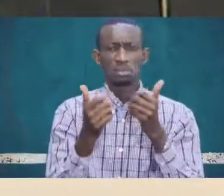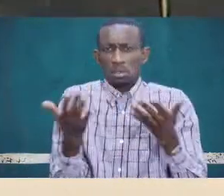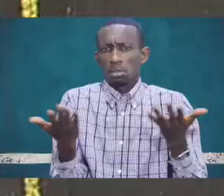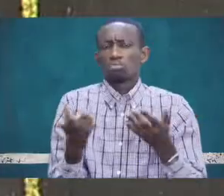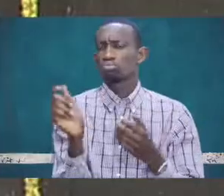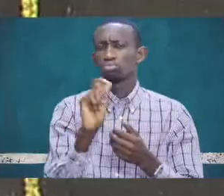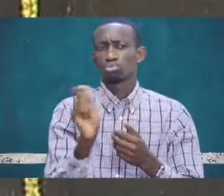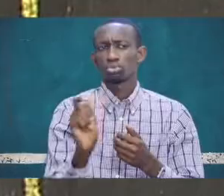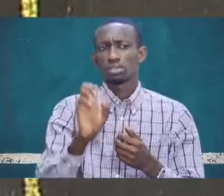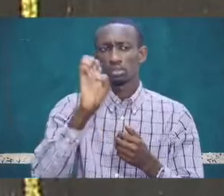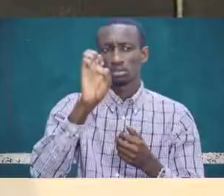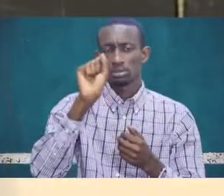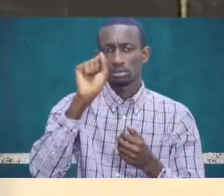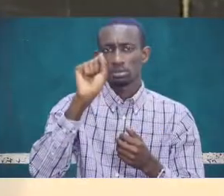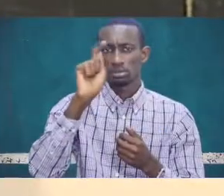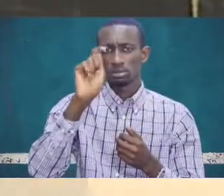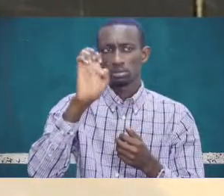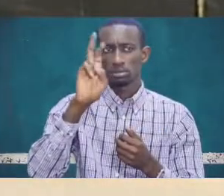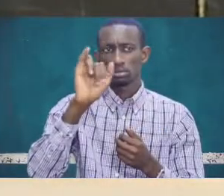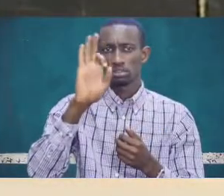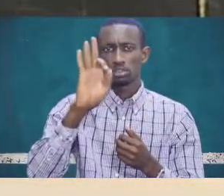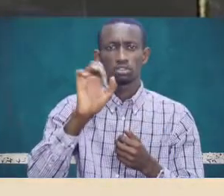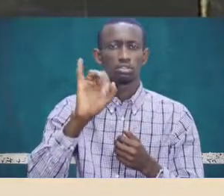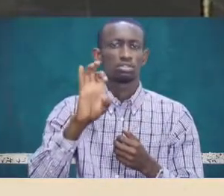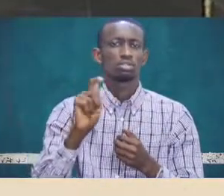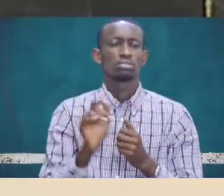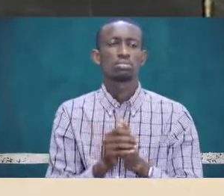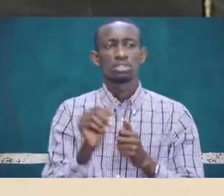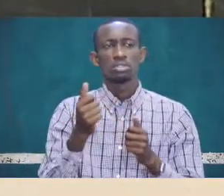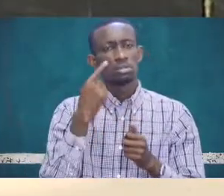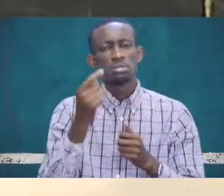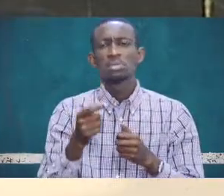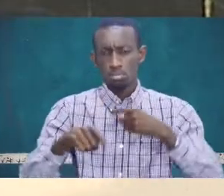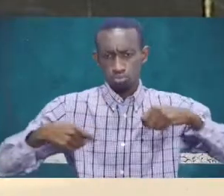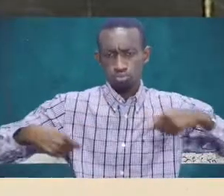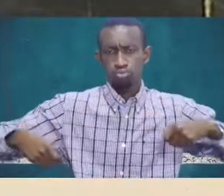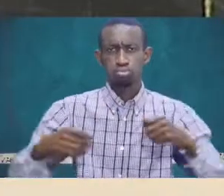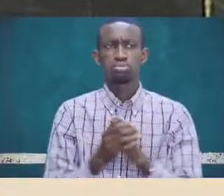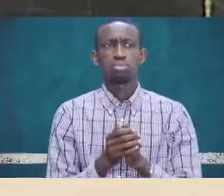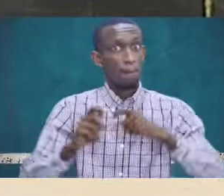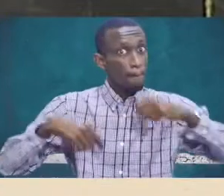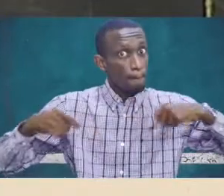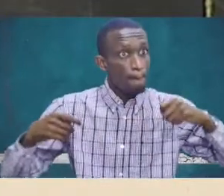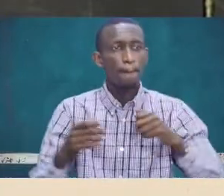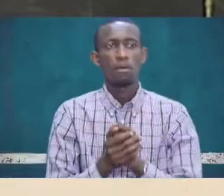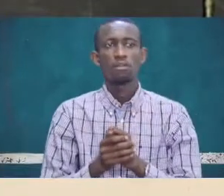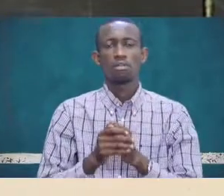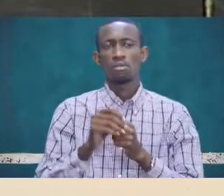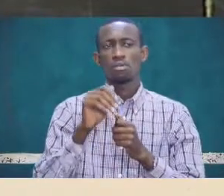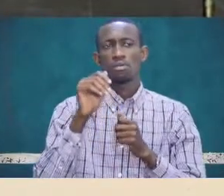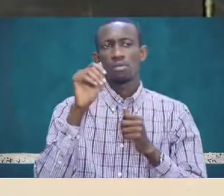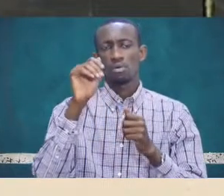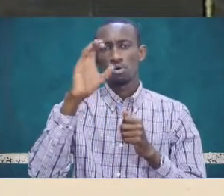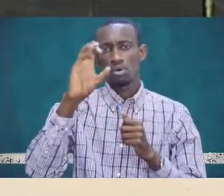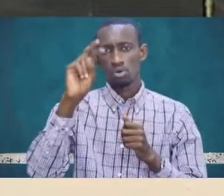it mean. We'll be able to look at the reaction with the concentrated sulfuric acid. But before we proceed,